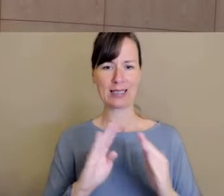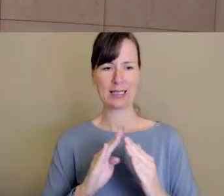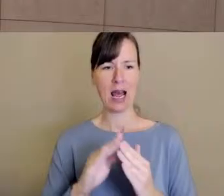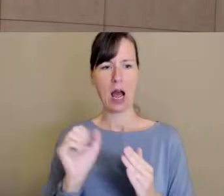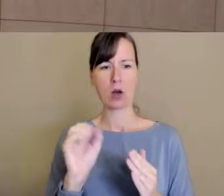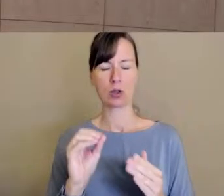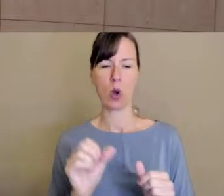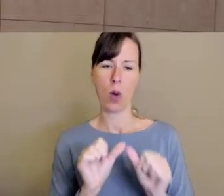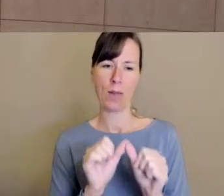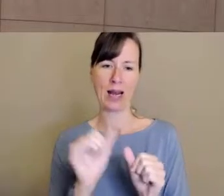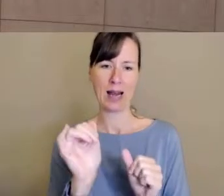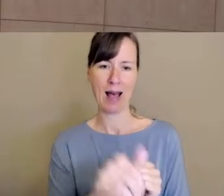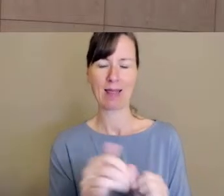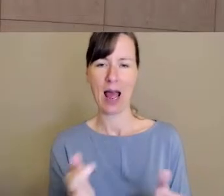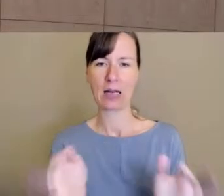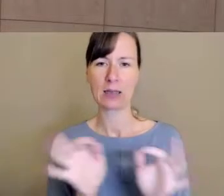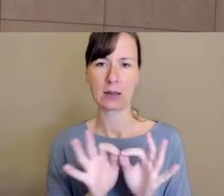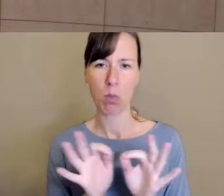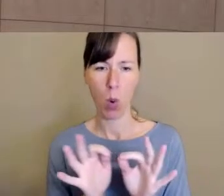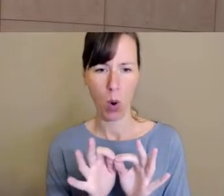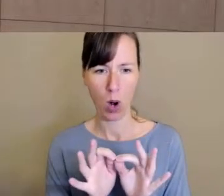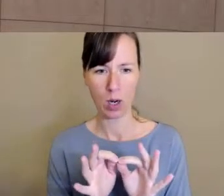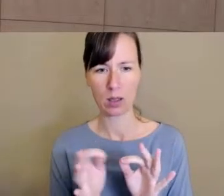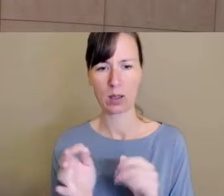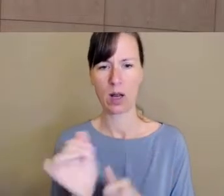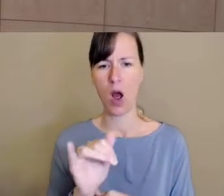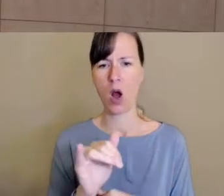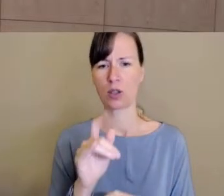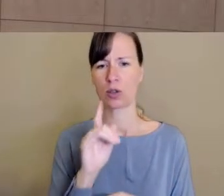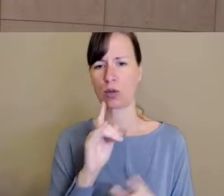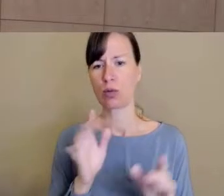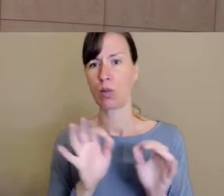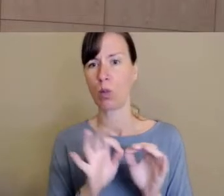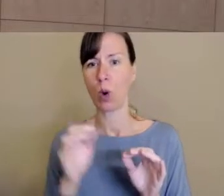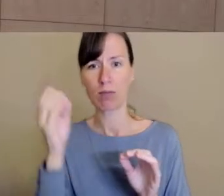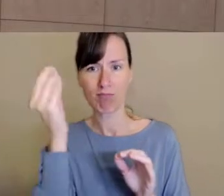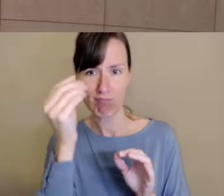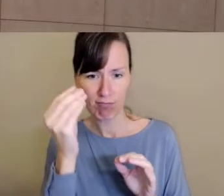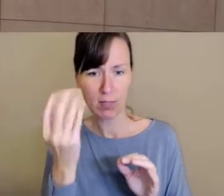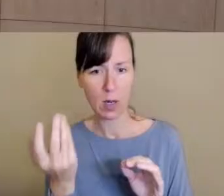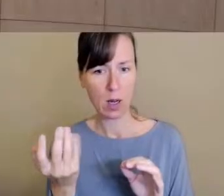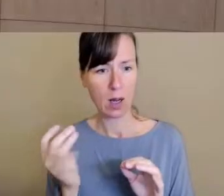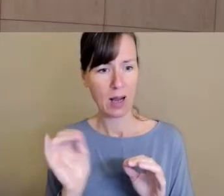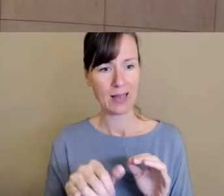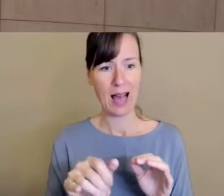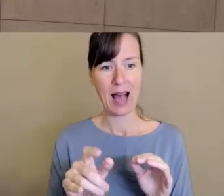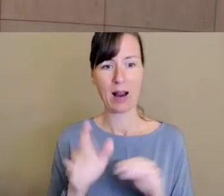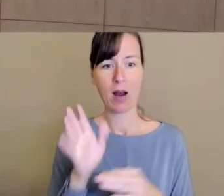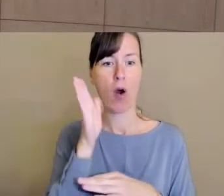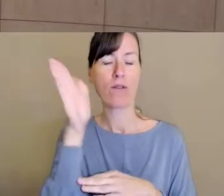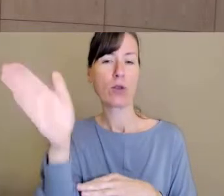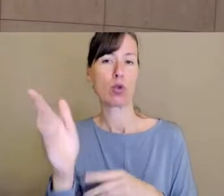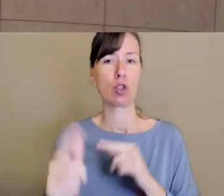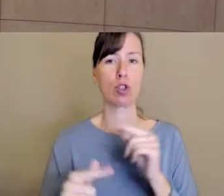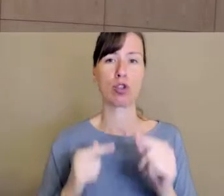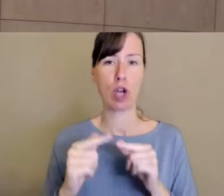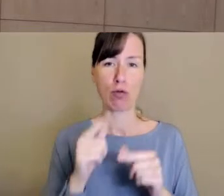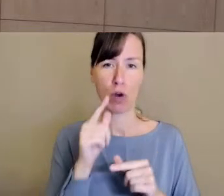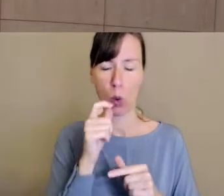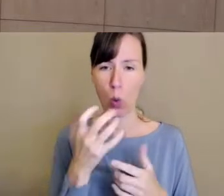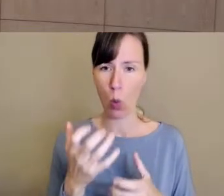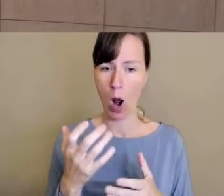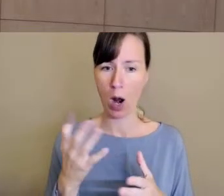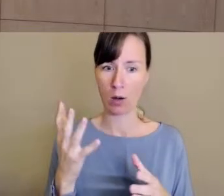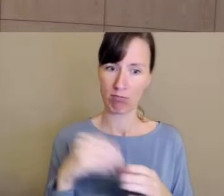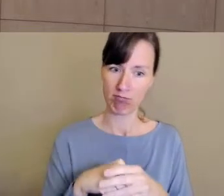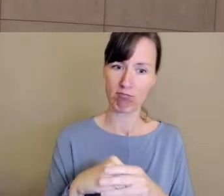mind, to have those future generations also want to be part of Cheverly, having one of that gem be part of it and continue to be a